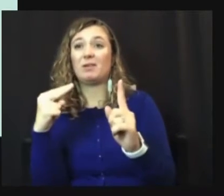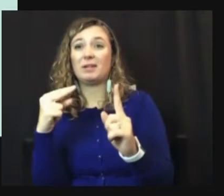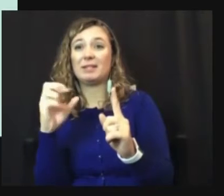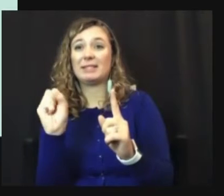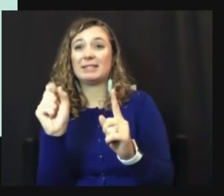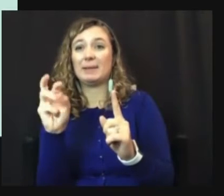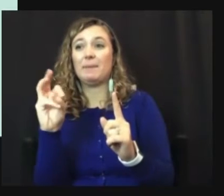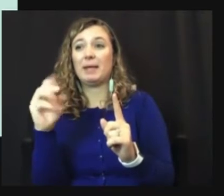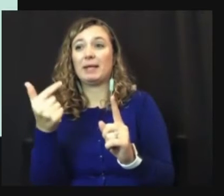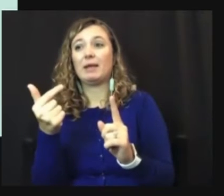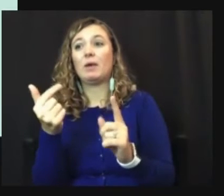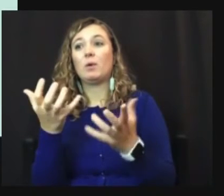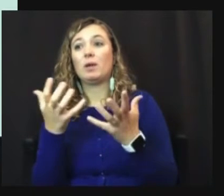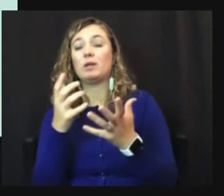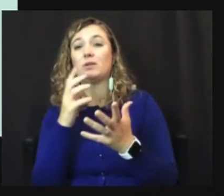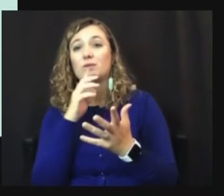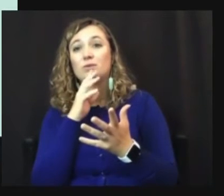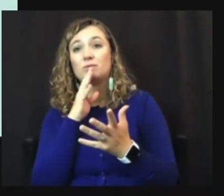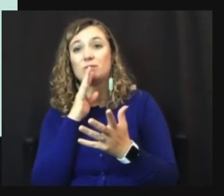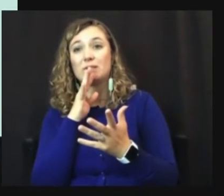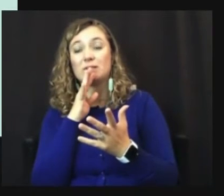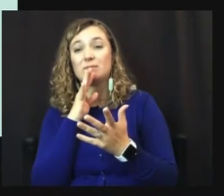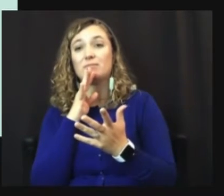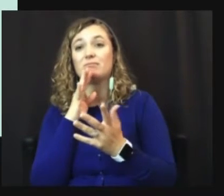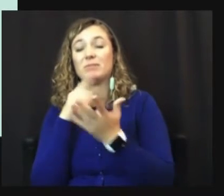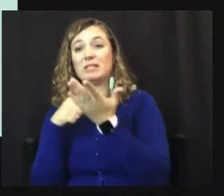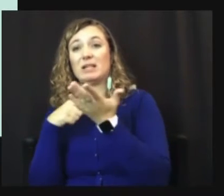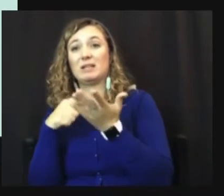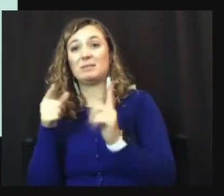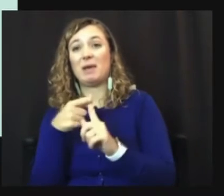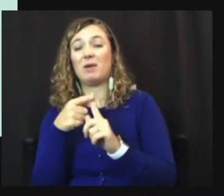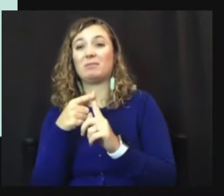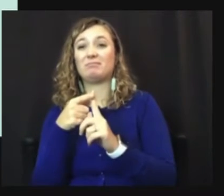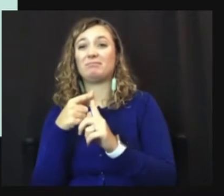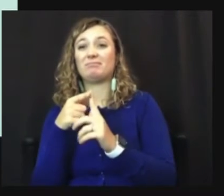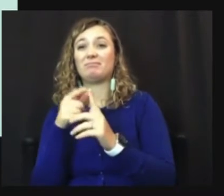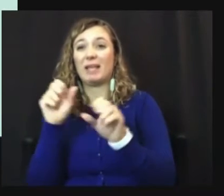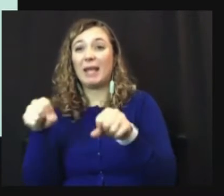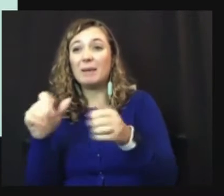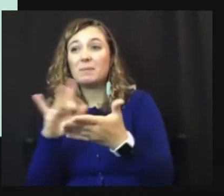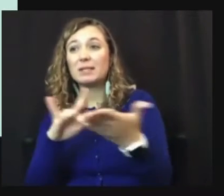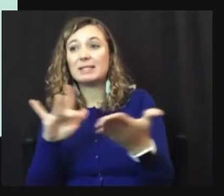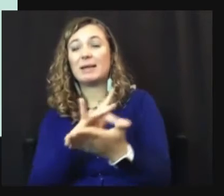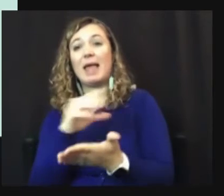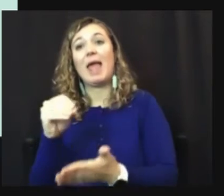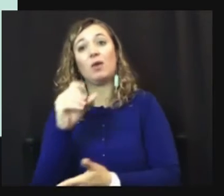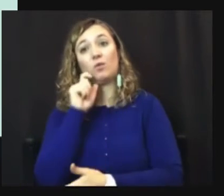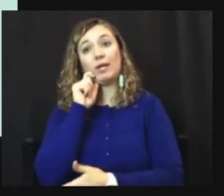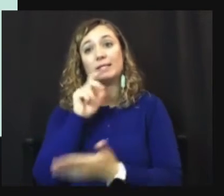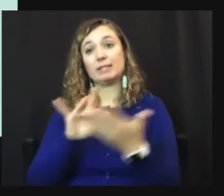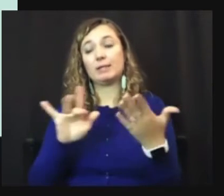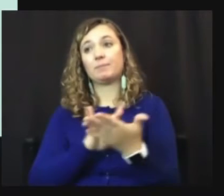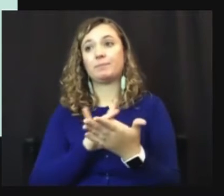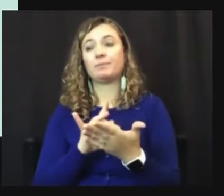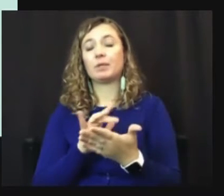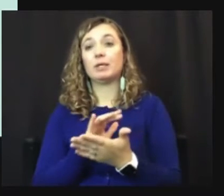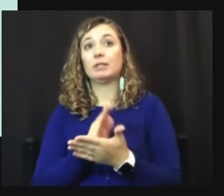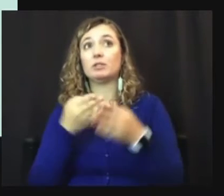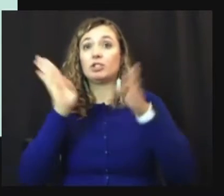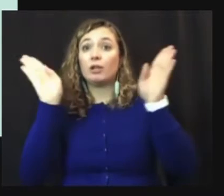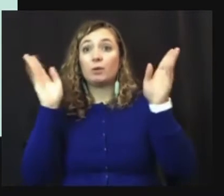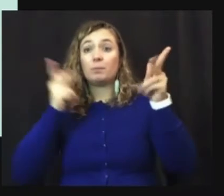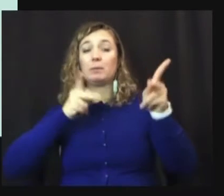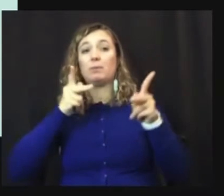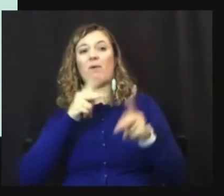racism. So stimming, right? It's thought of as strange, weird, ungeneral in this general society's